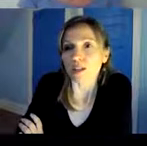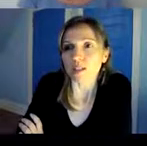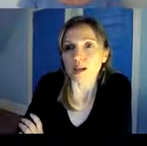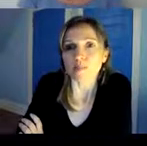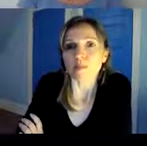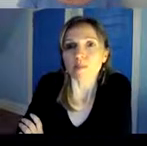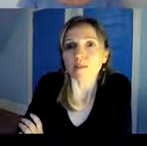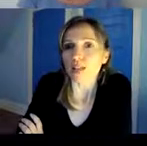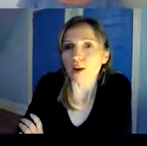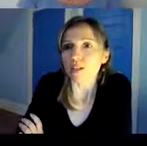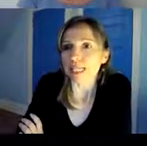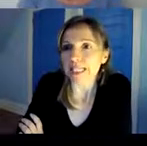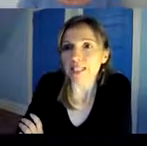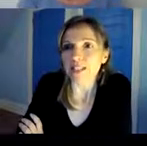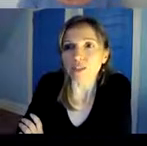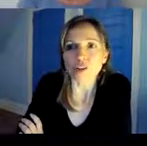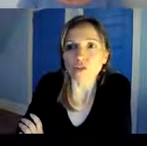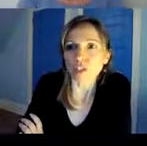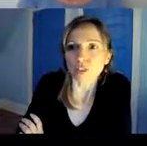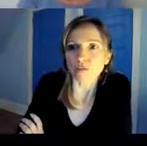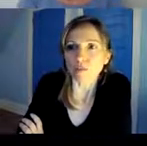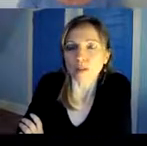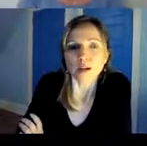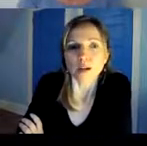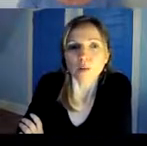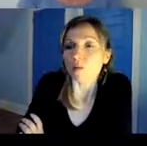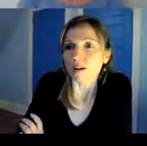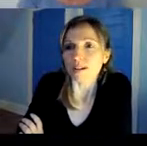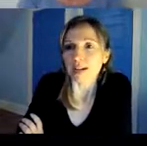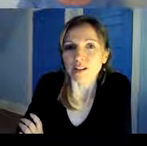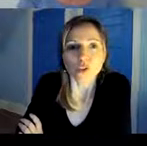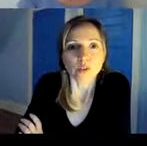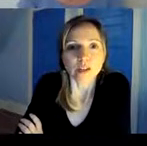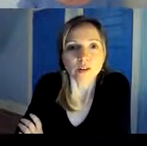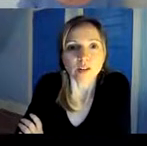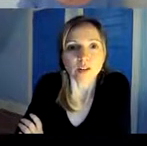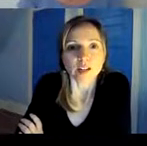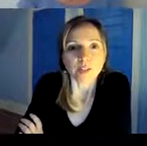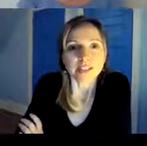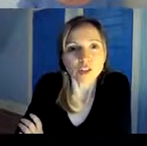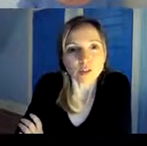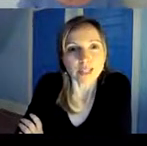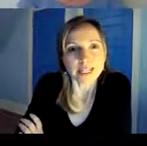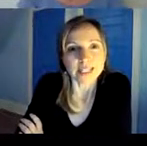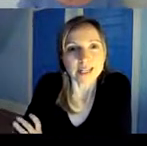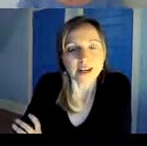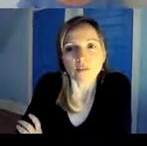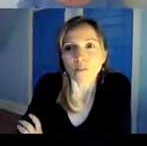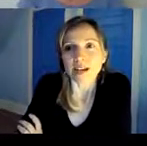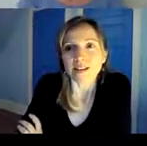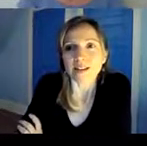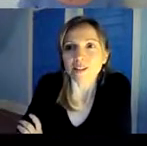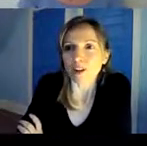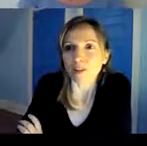put out its flowers and its seeds. And it also changes from one part of Canada to another. But that's a general idea